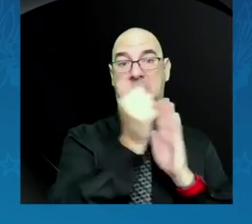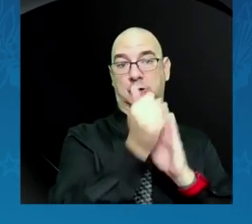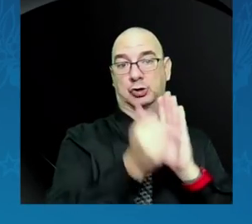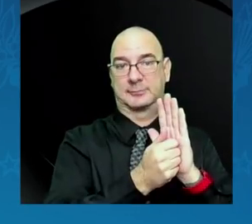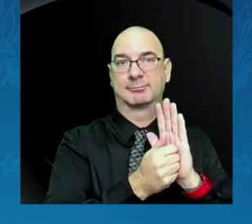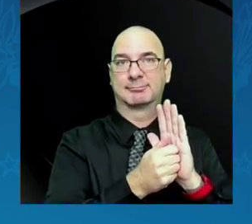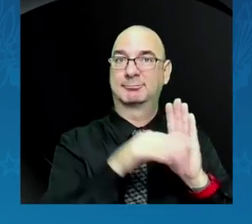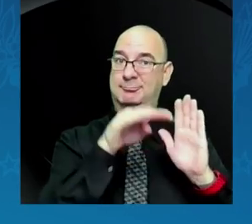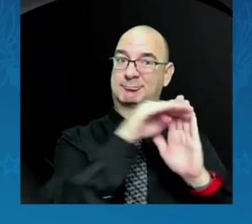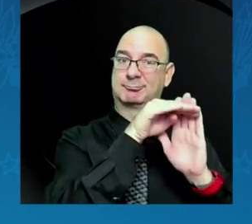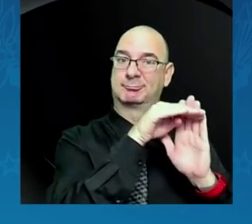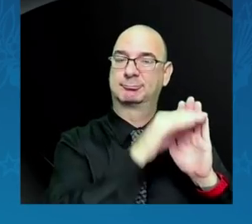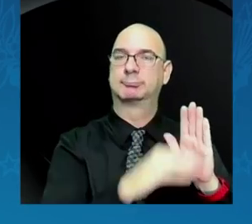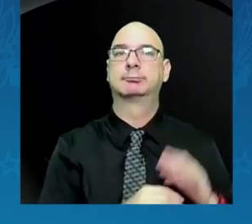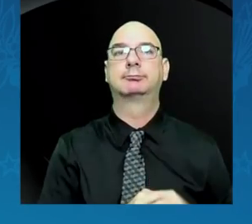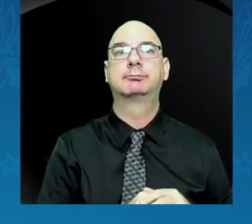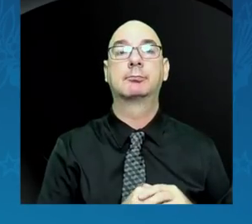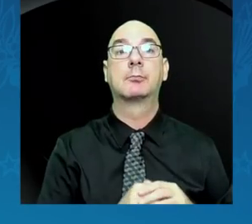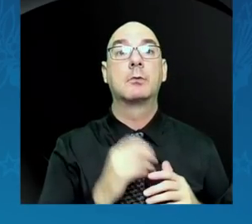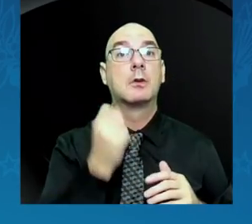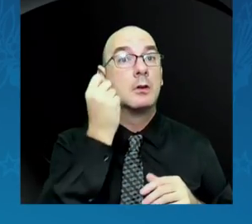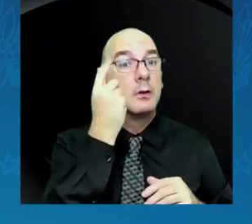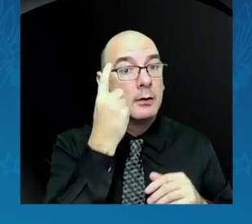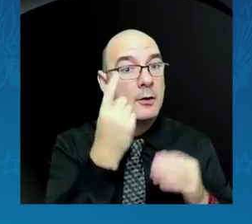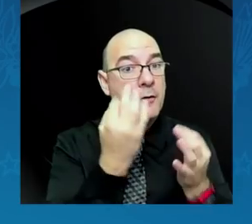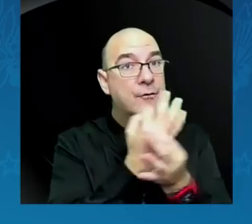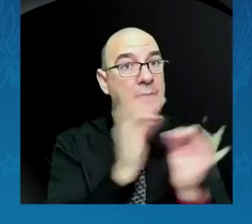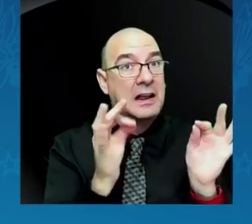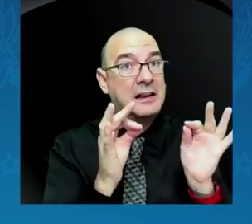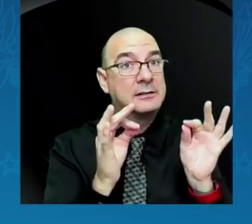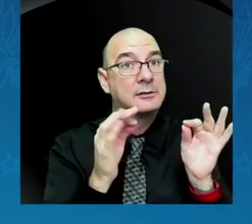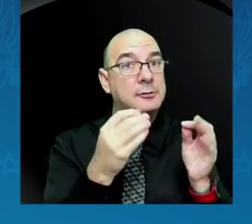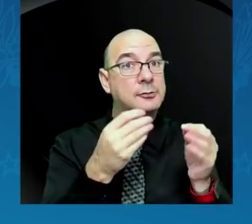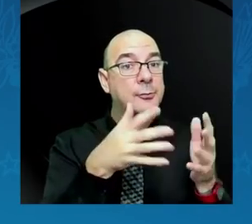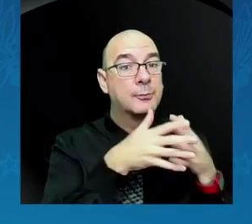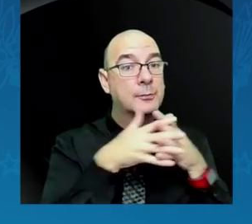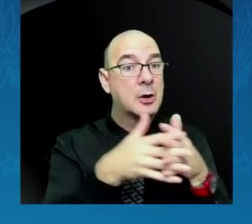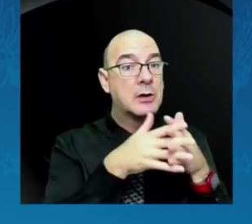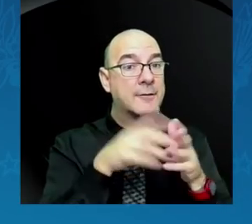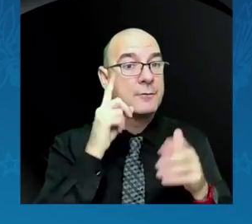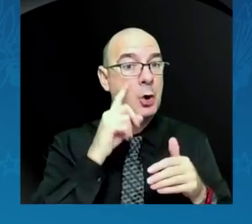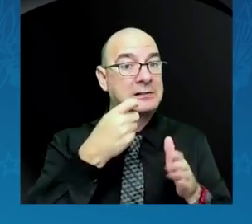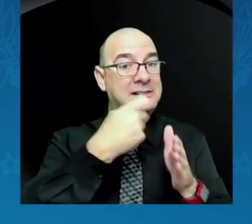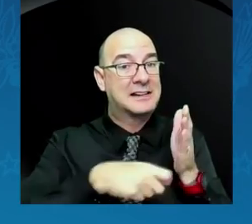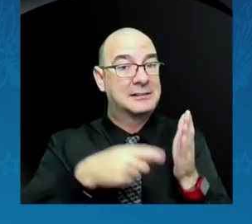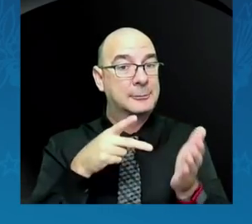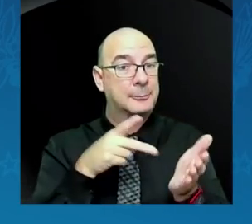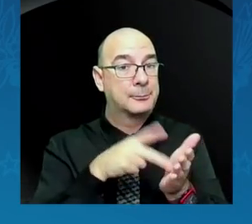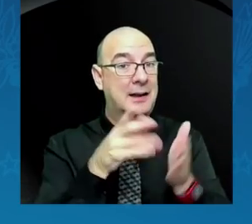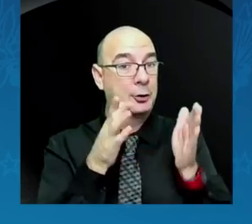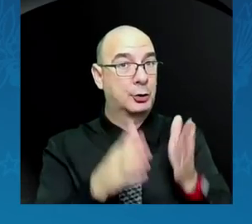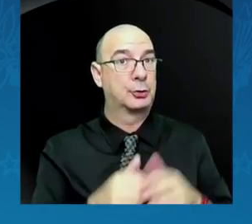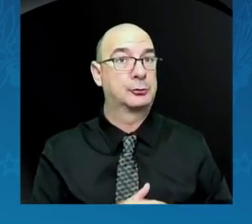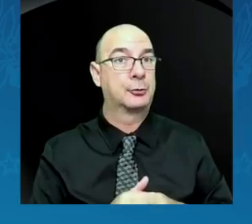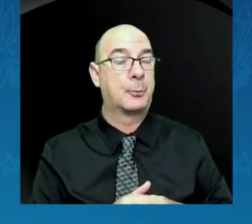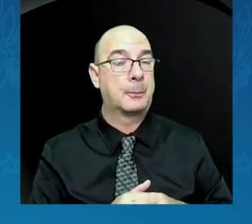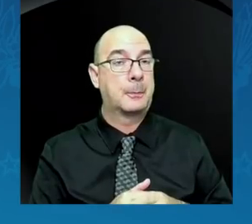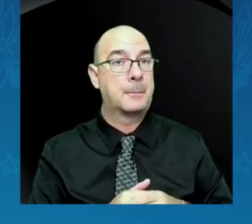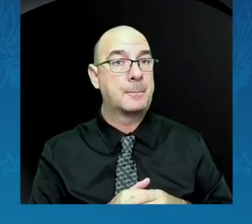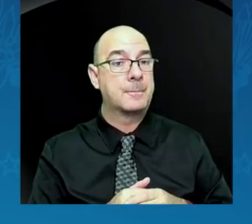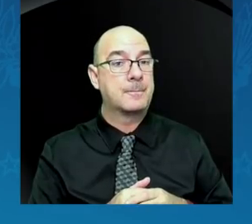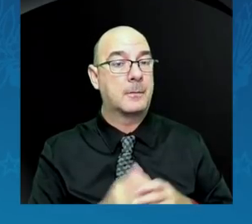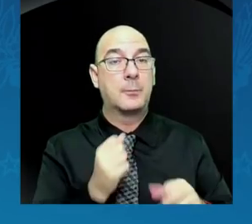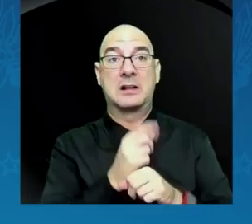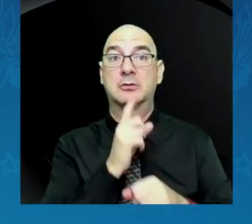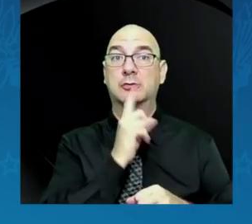cost anything for the American taxpayer. Our next question, I'm sorry, Jim, I want to make sure we are able to get to a lot of folks. We'll